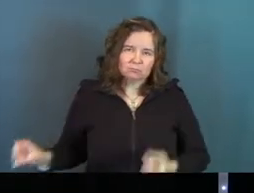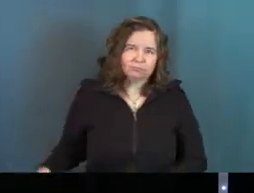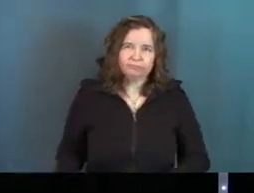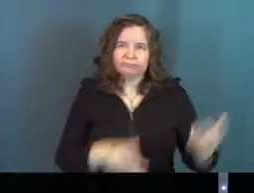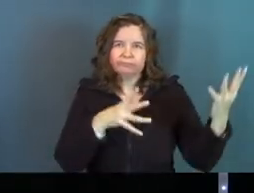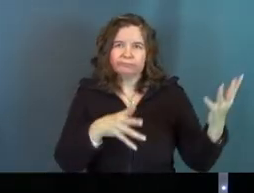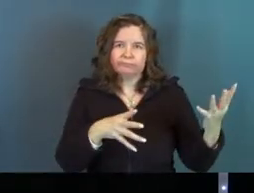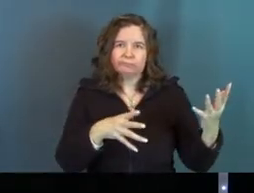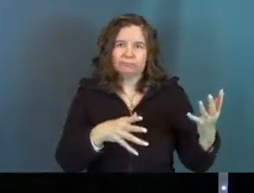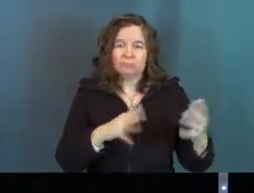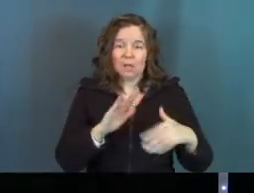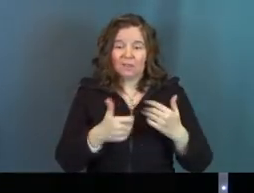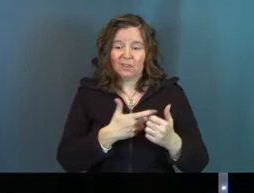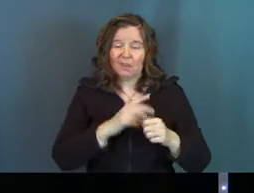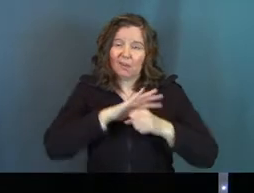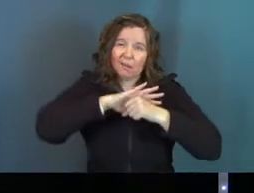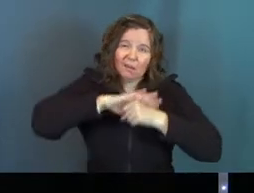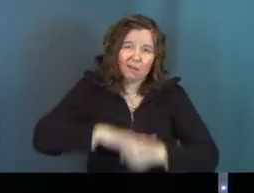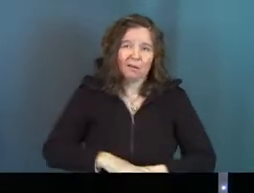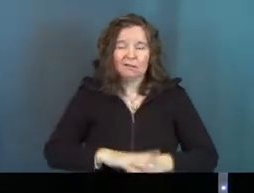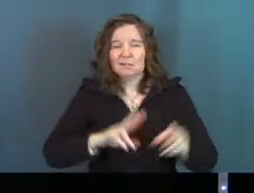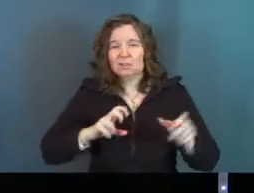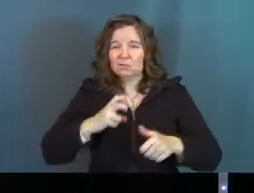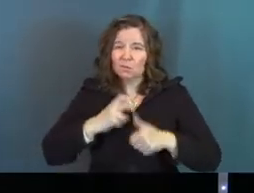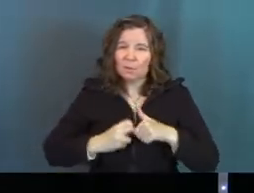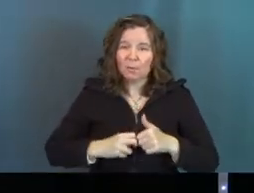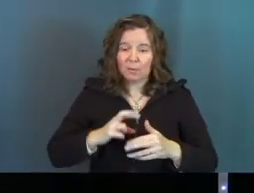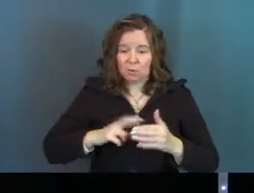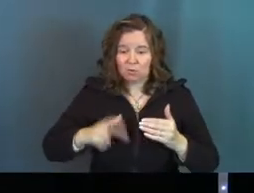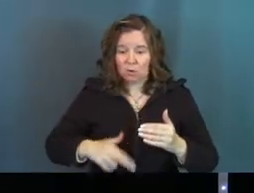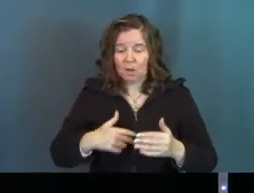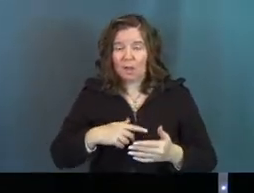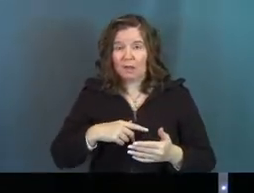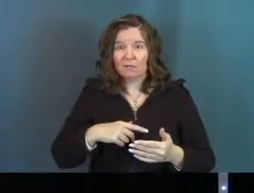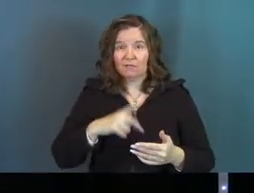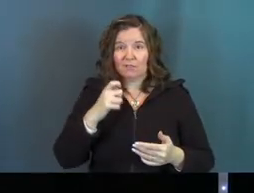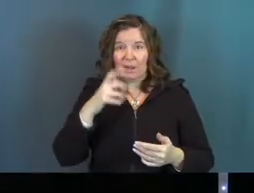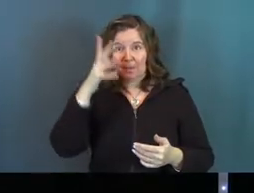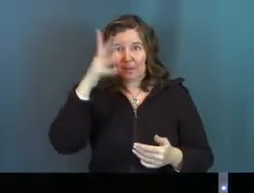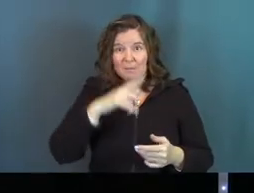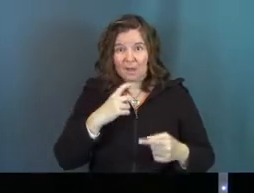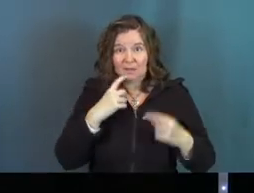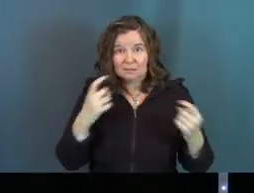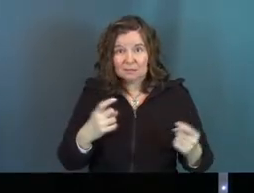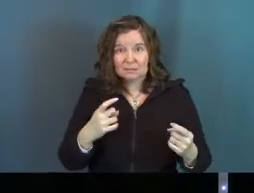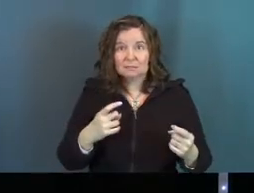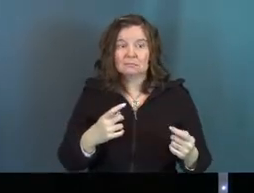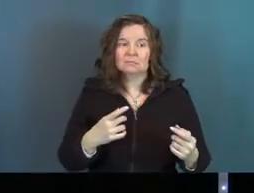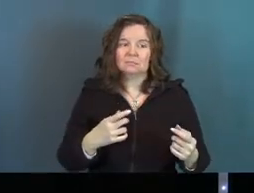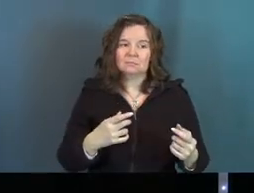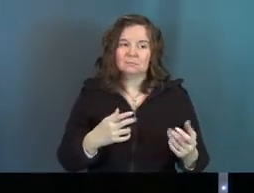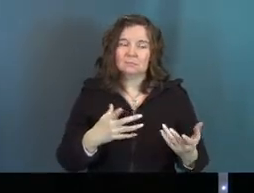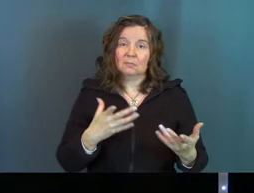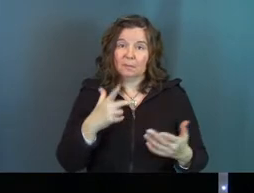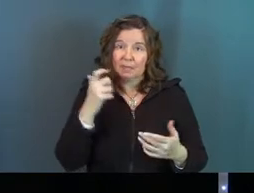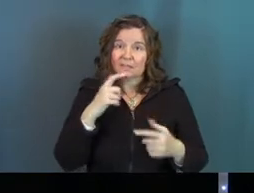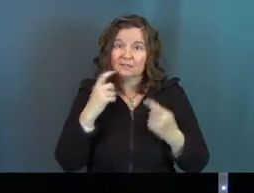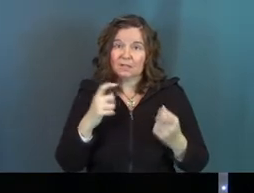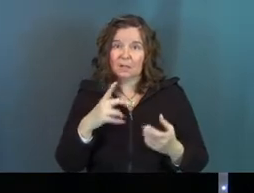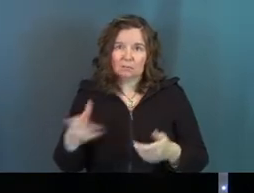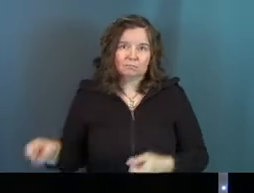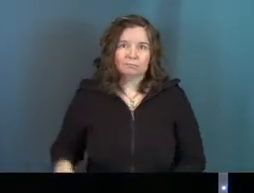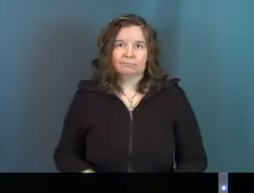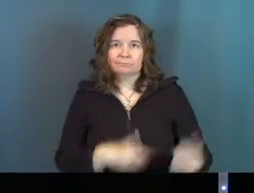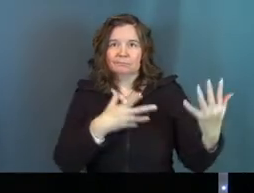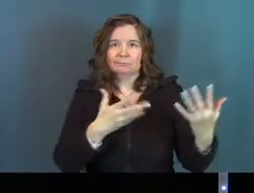cause strain, that cause issues, that cause problems, that result as the fall of man, right? That are the results of the fall of man and because of sin, will